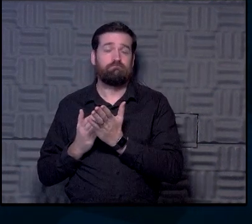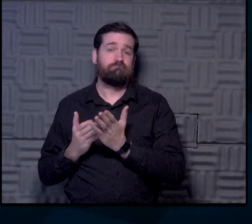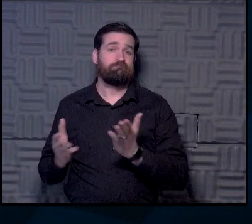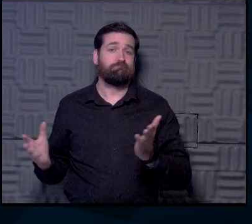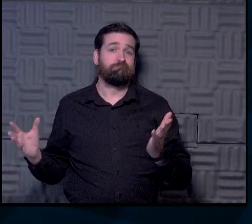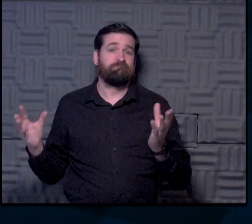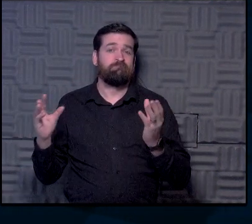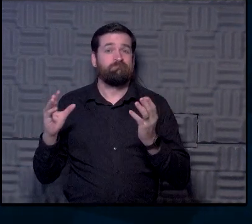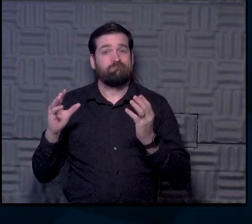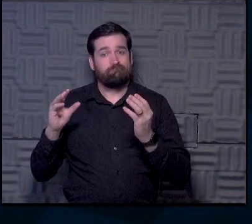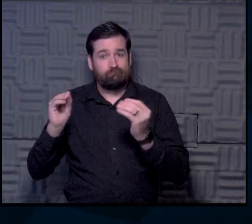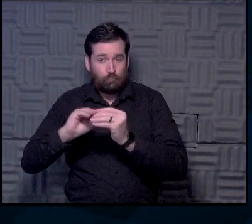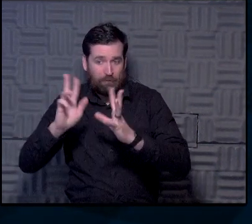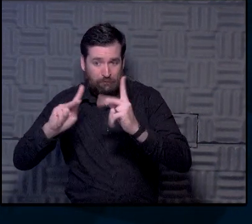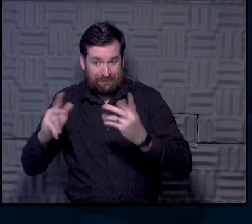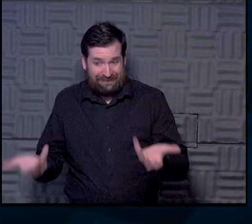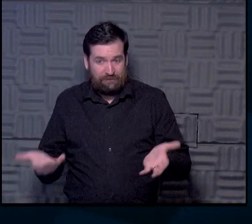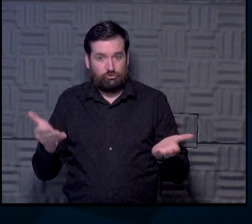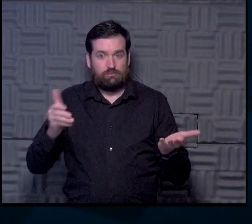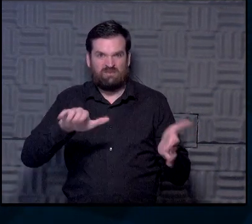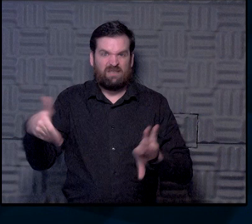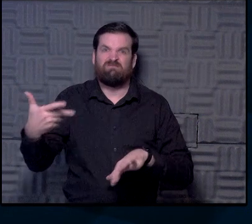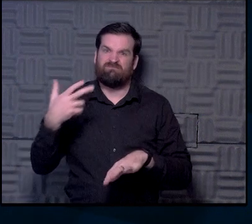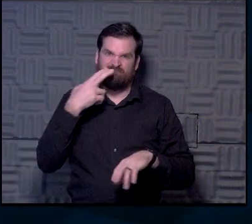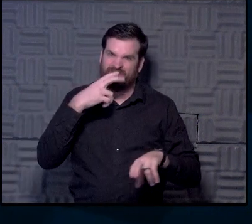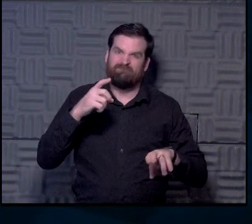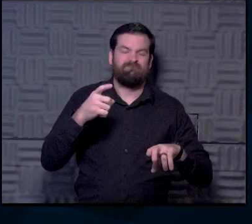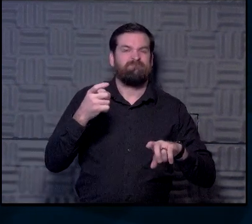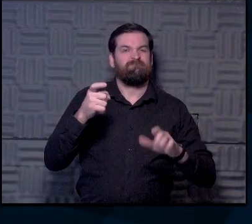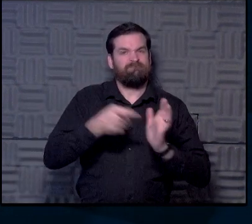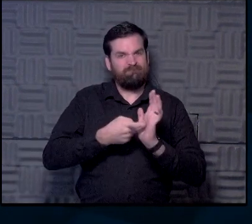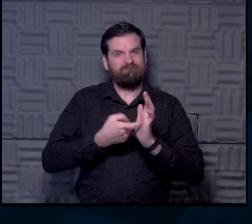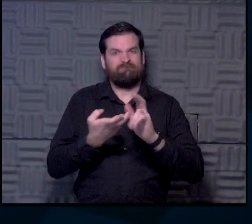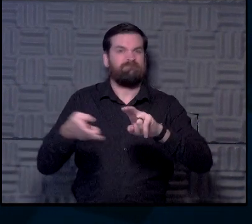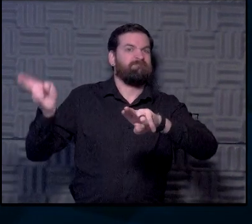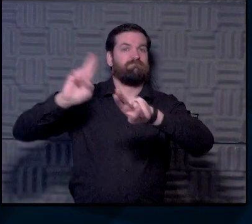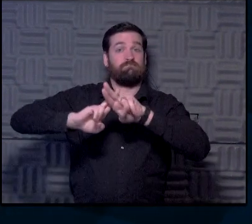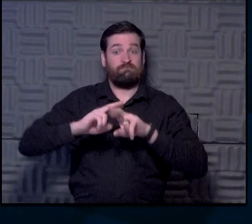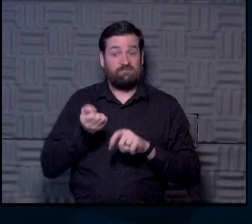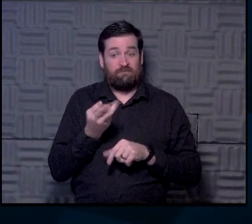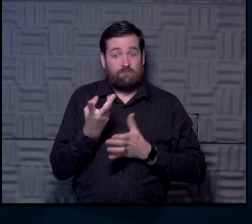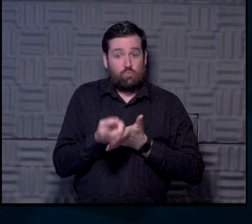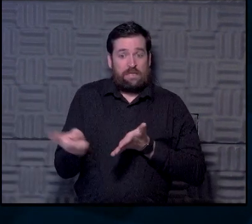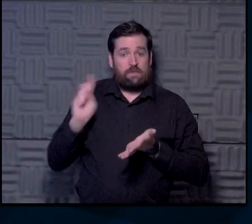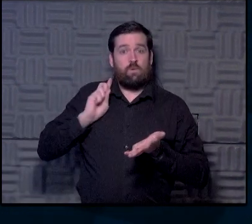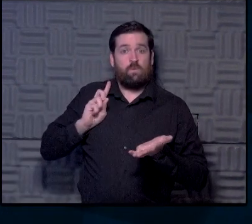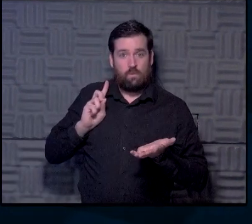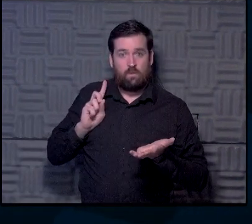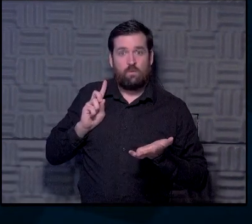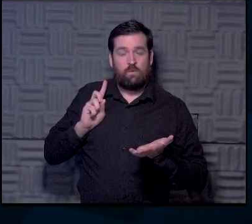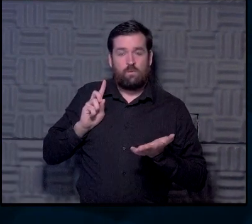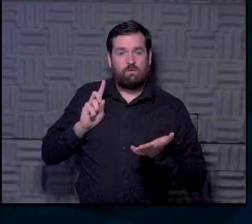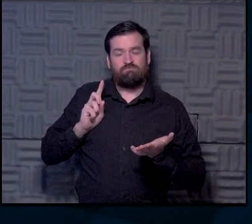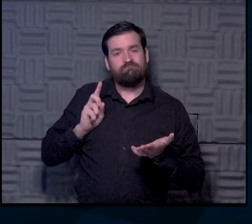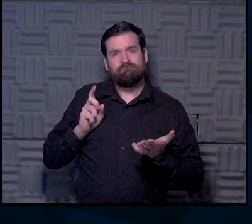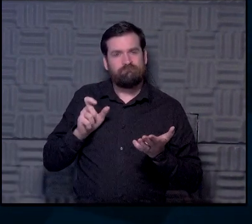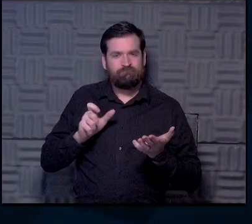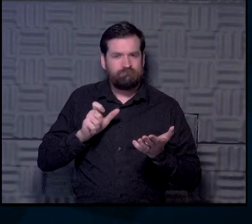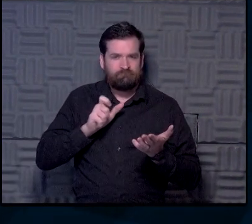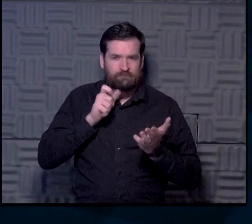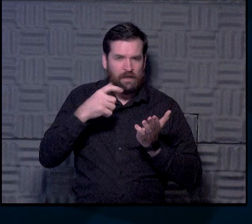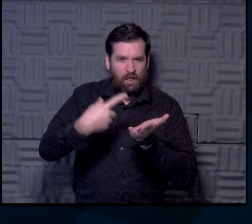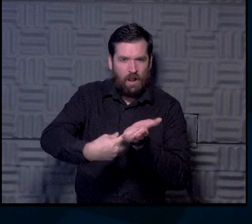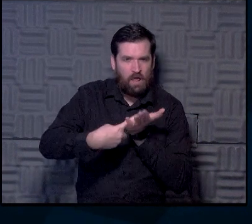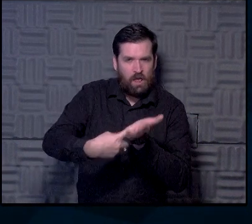of admissions. And that number of admissions you can see is significant. And even as recently as a couple of weeks ago, I wasn't spending a lot of time talking about